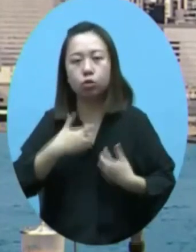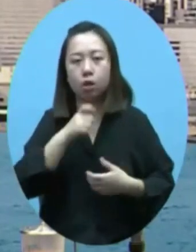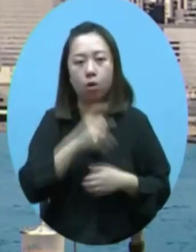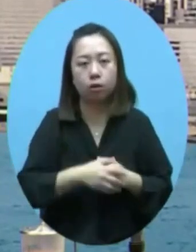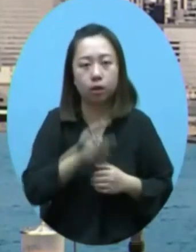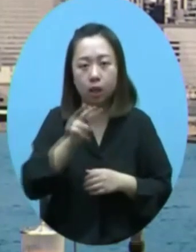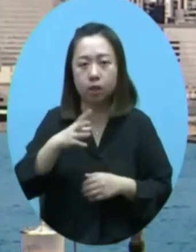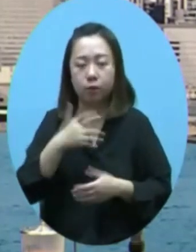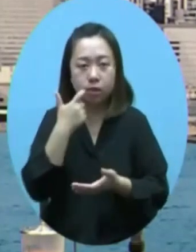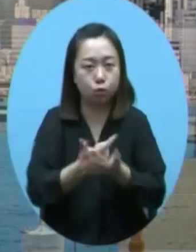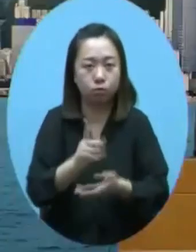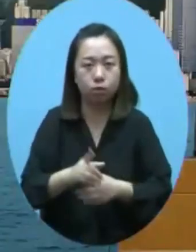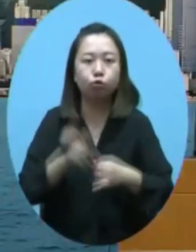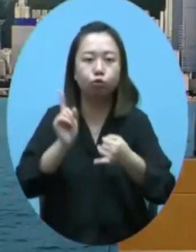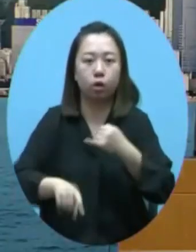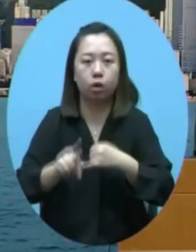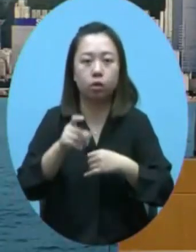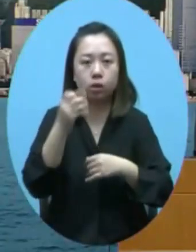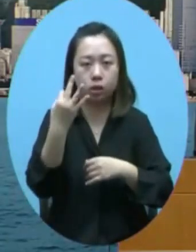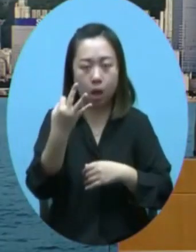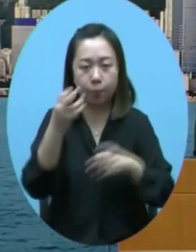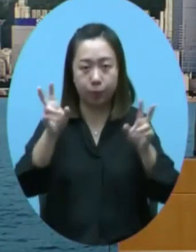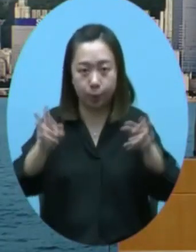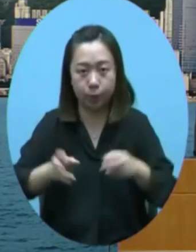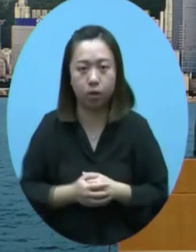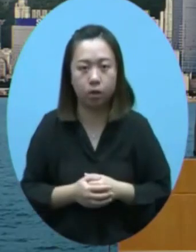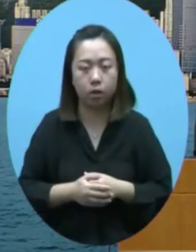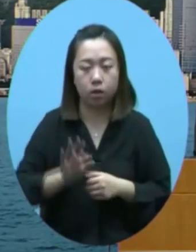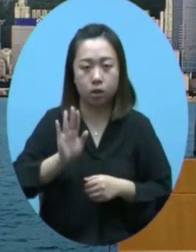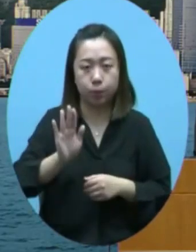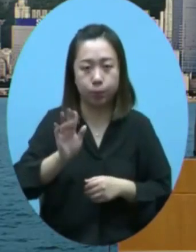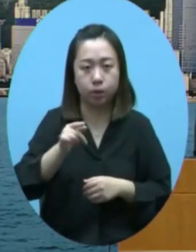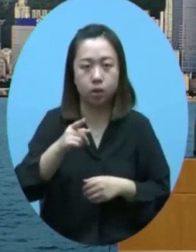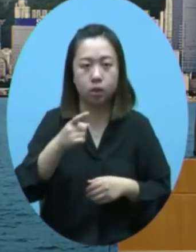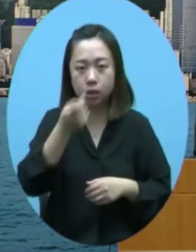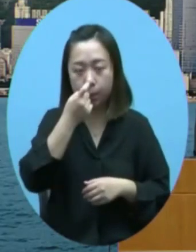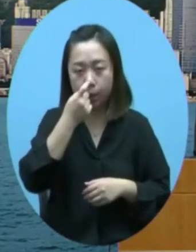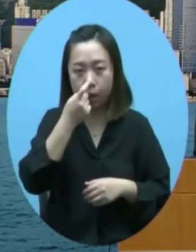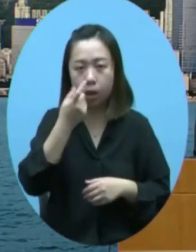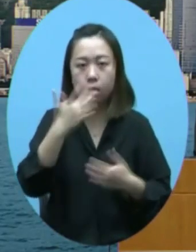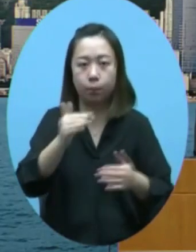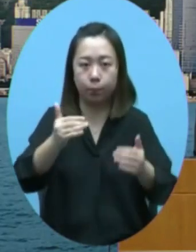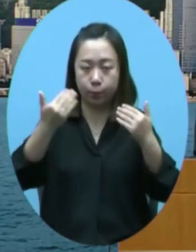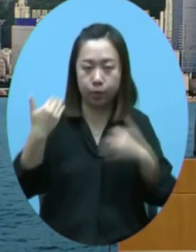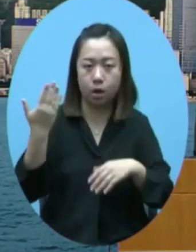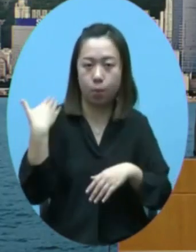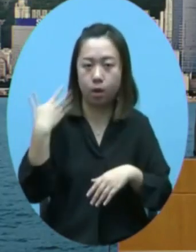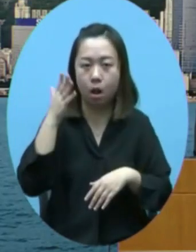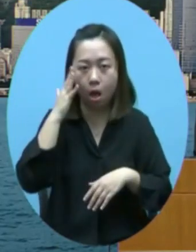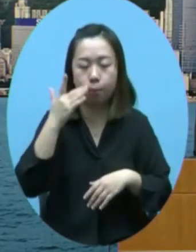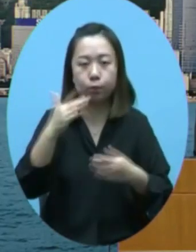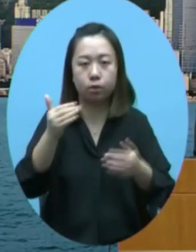in the various estates. Of course, we care about what happens in Ming Chun House and others. Okay, last 3 questions. The first